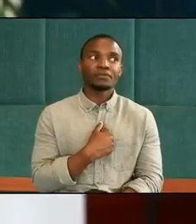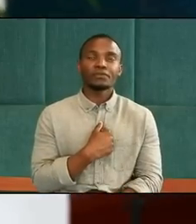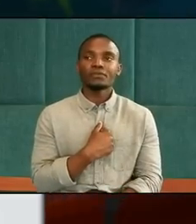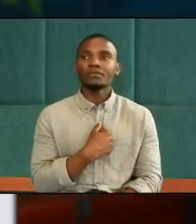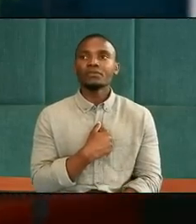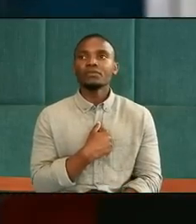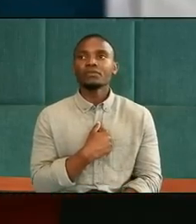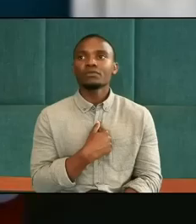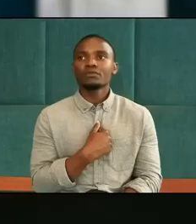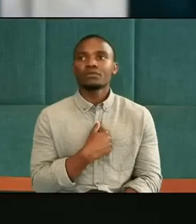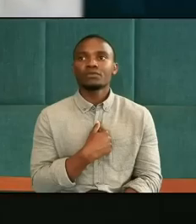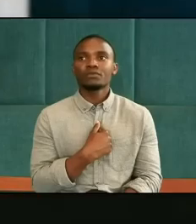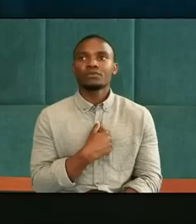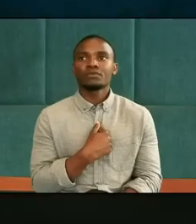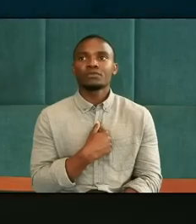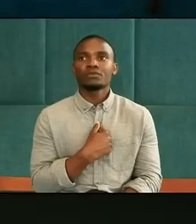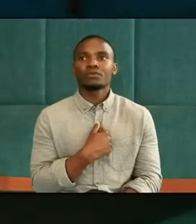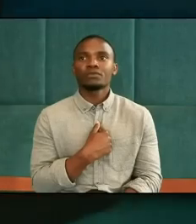Because